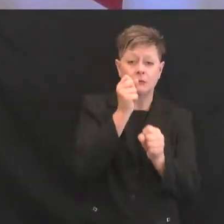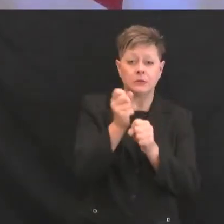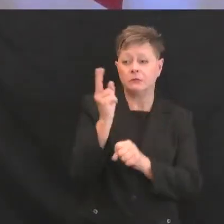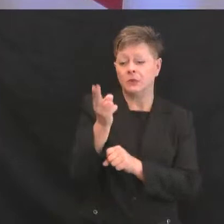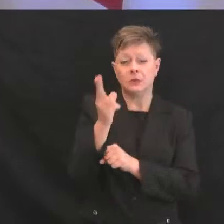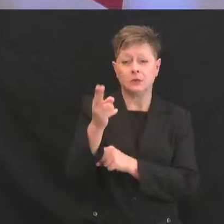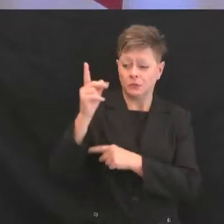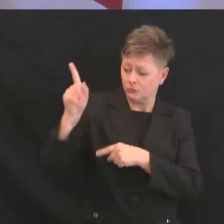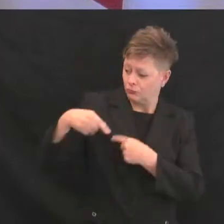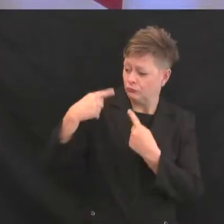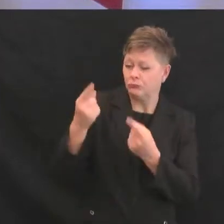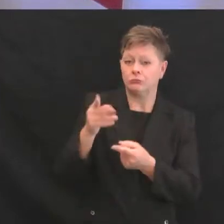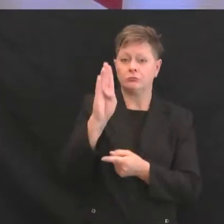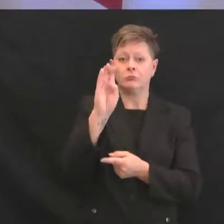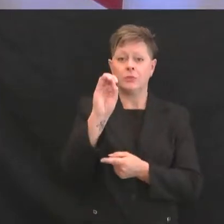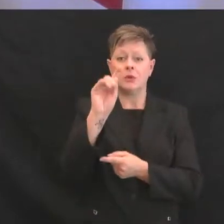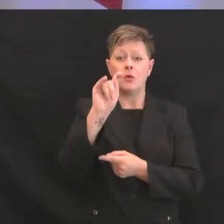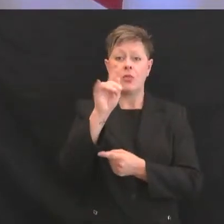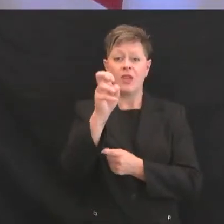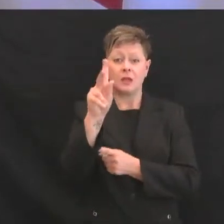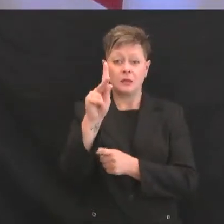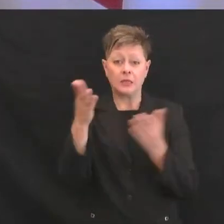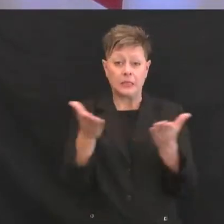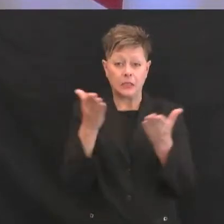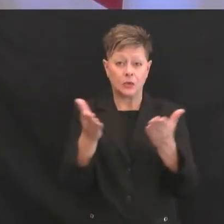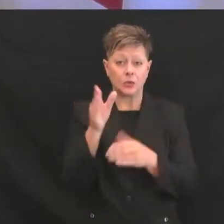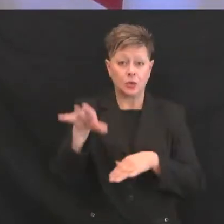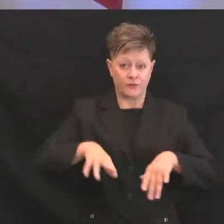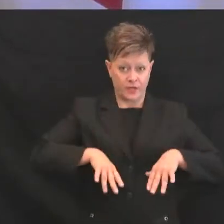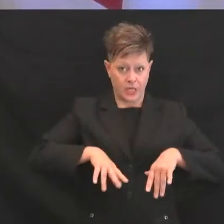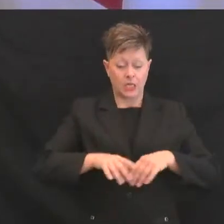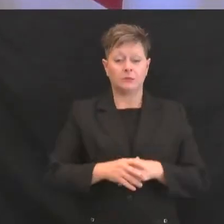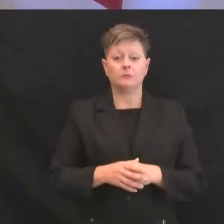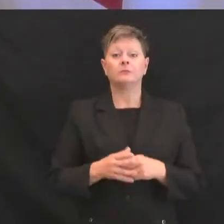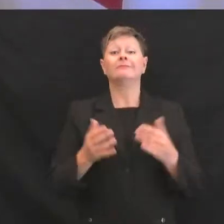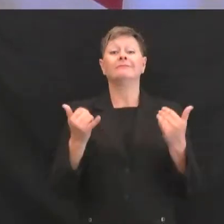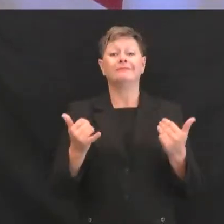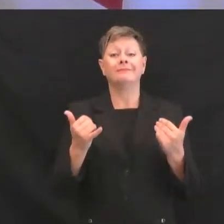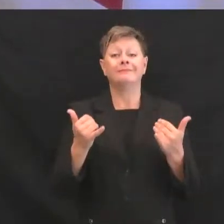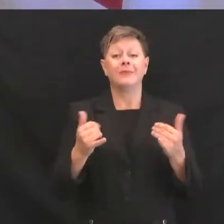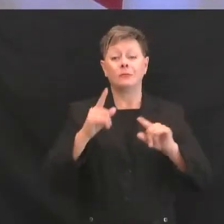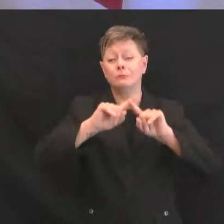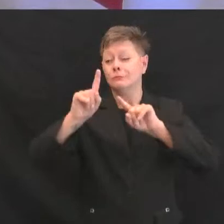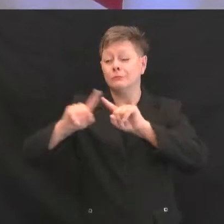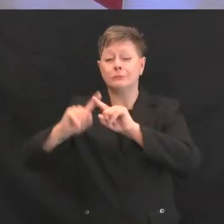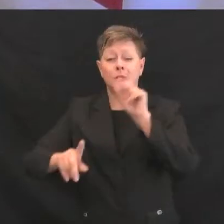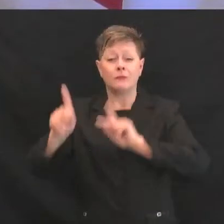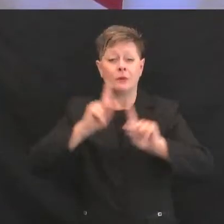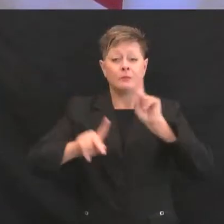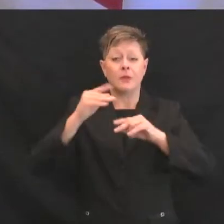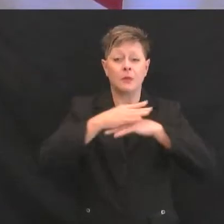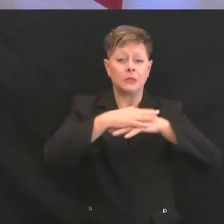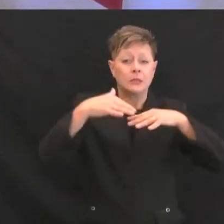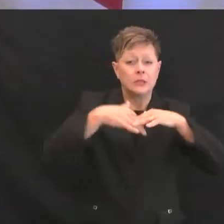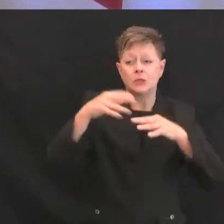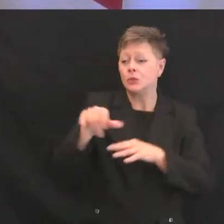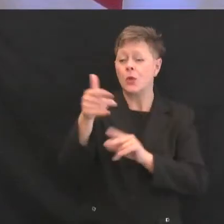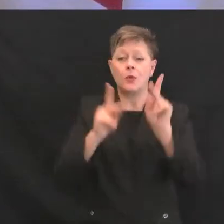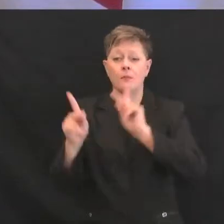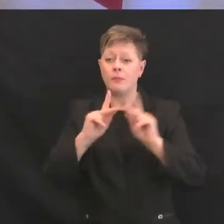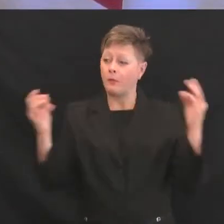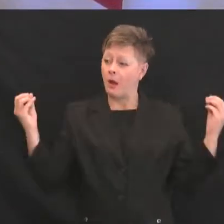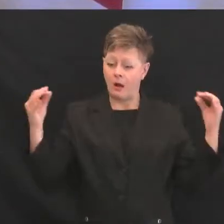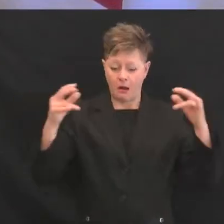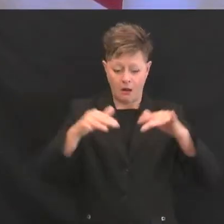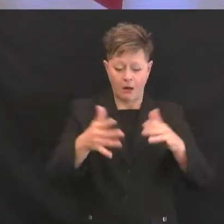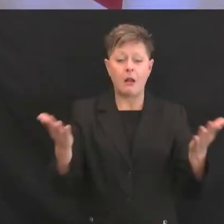including the Beothuk on the island of Newfoundland. Today, this province is home to diverse populations of Indigenous and other people. We